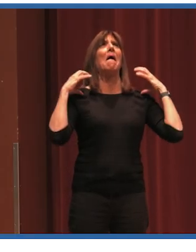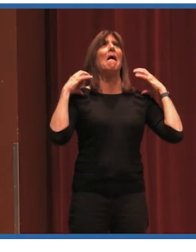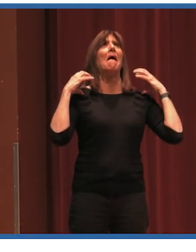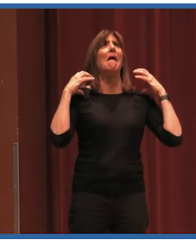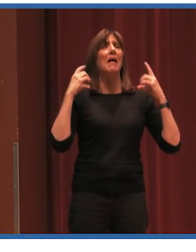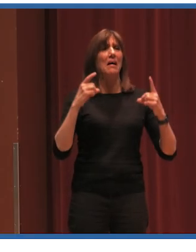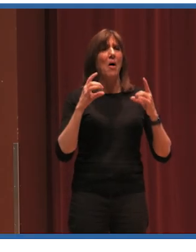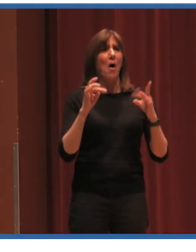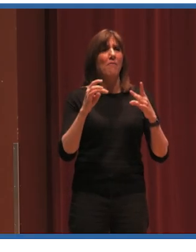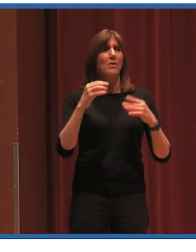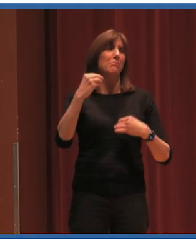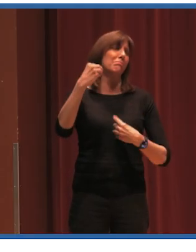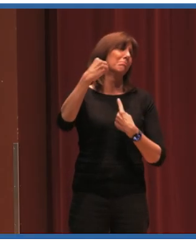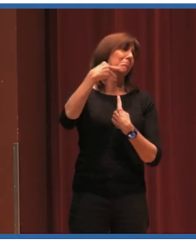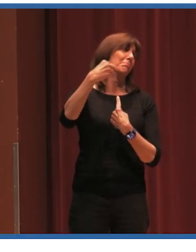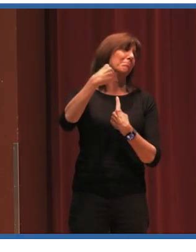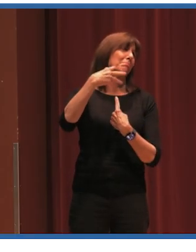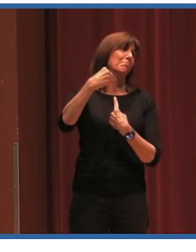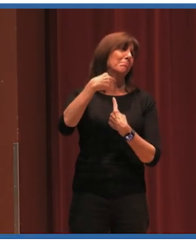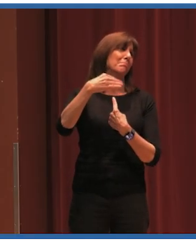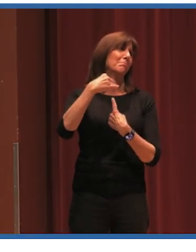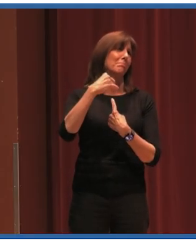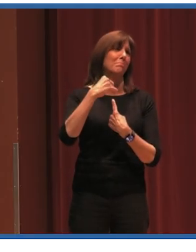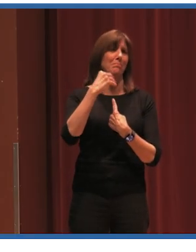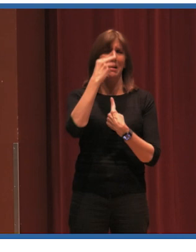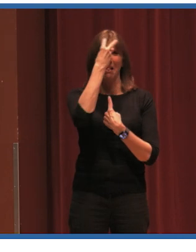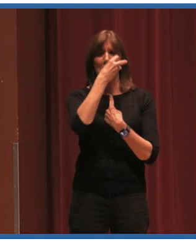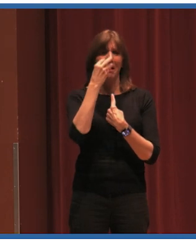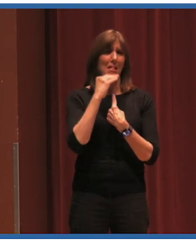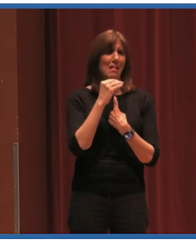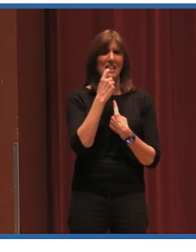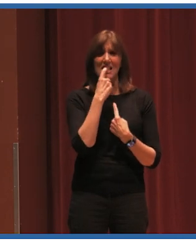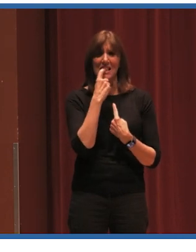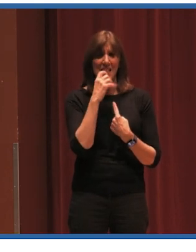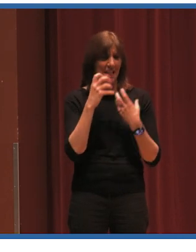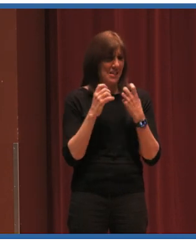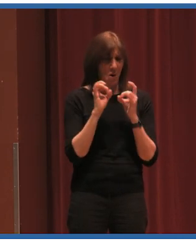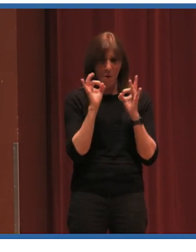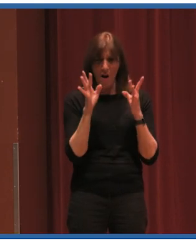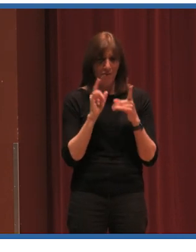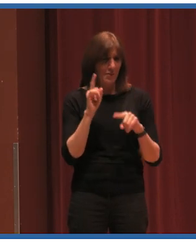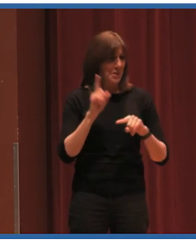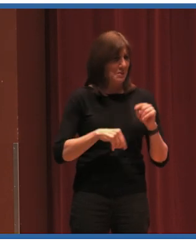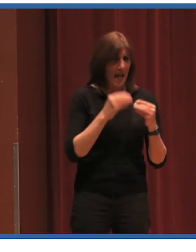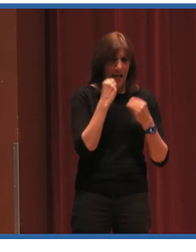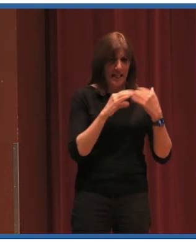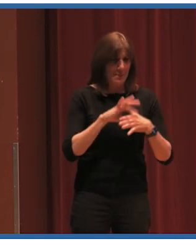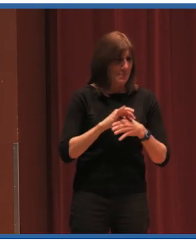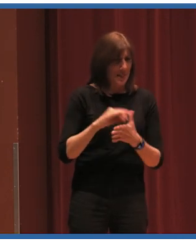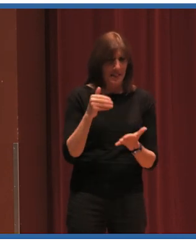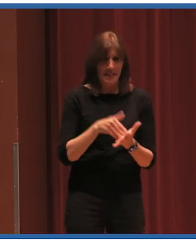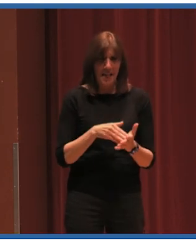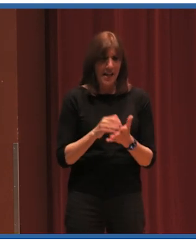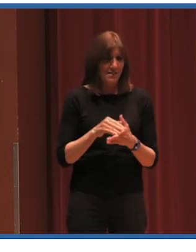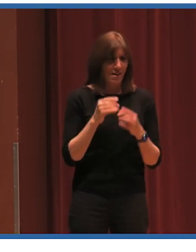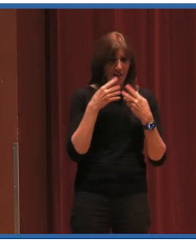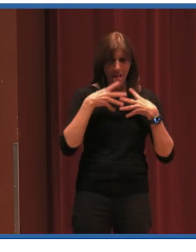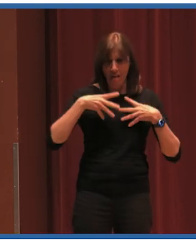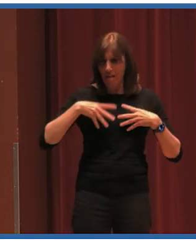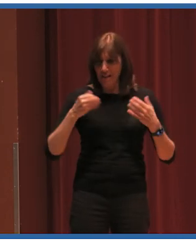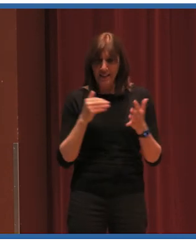this radiation, right? Like it messes up your teeth. You might never eat a steak again. It messes up your saliva glands.